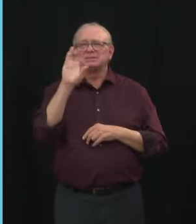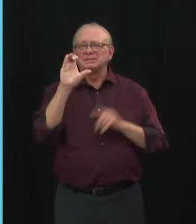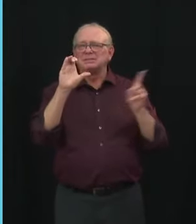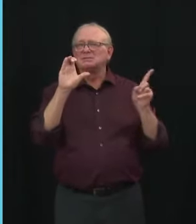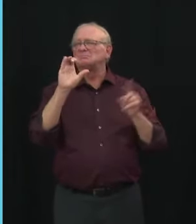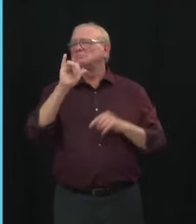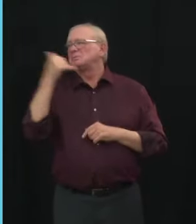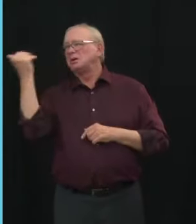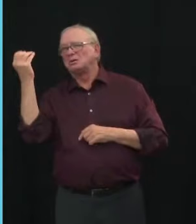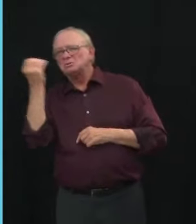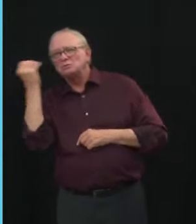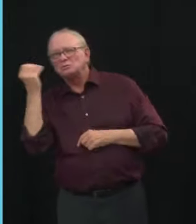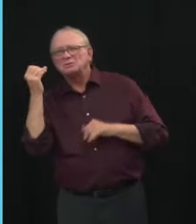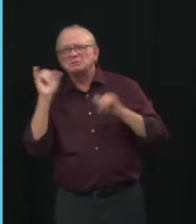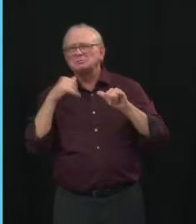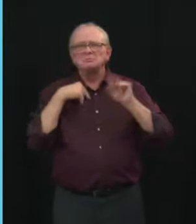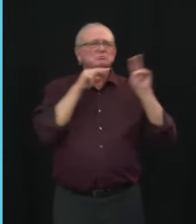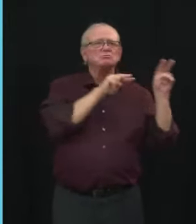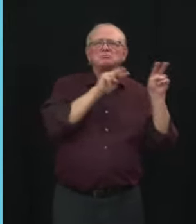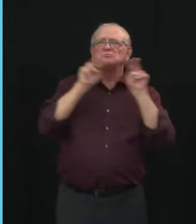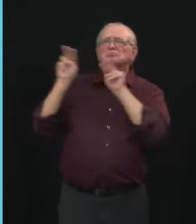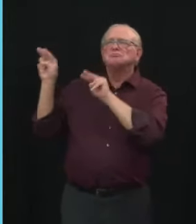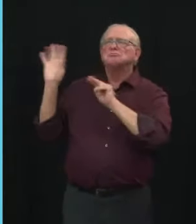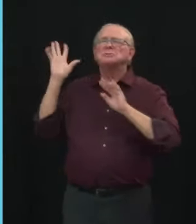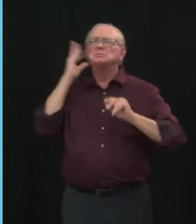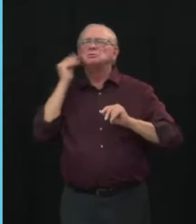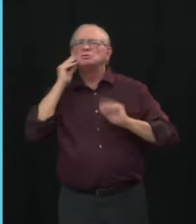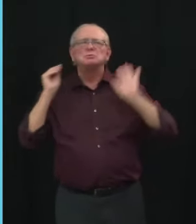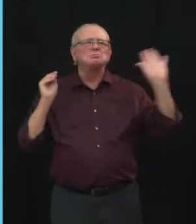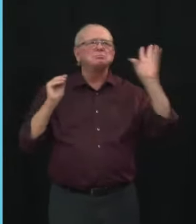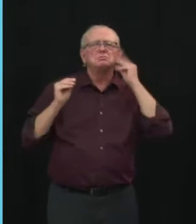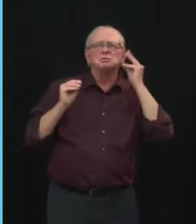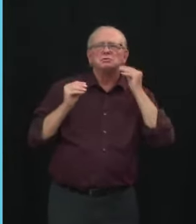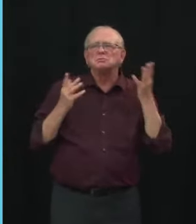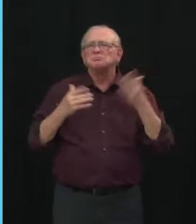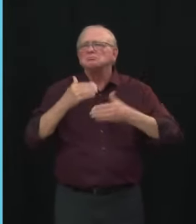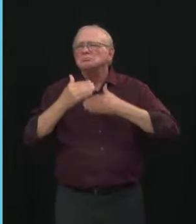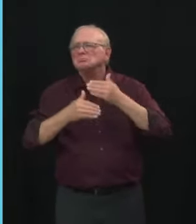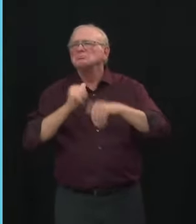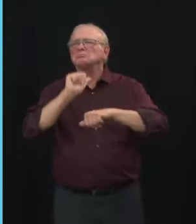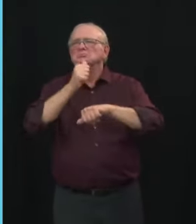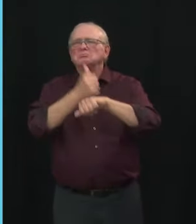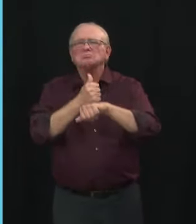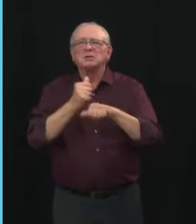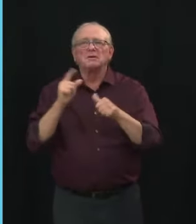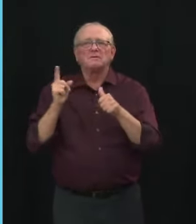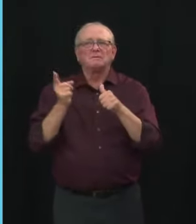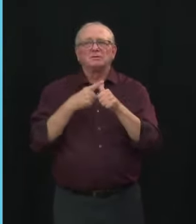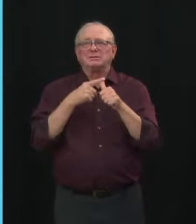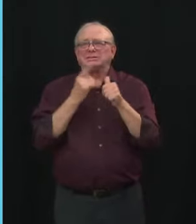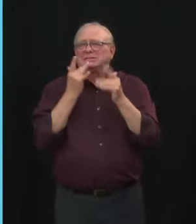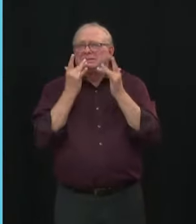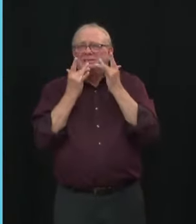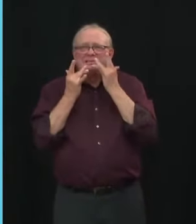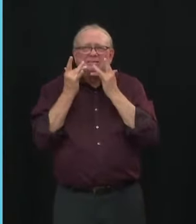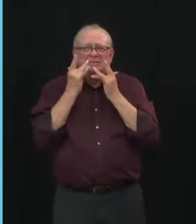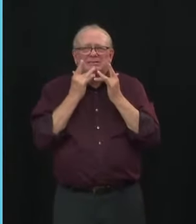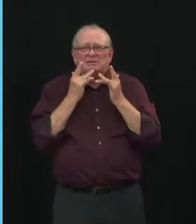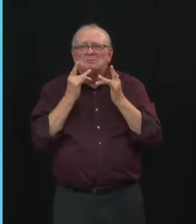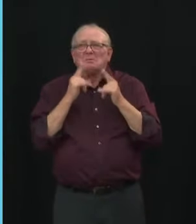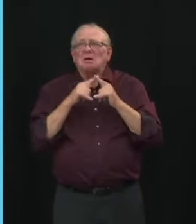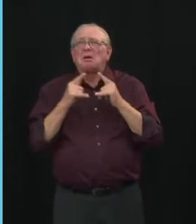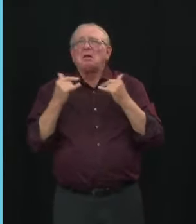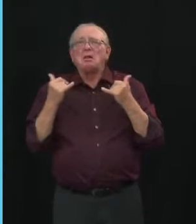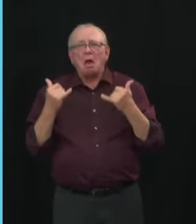jurisdictions. The access process was set up initially to manage a very limited supply. Like other provinces, we've just recently had a big